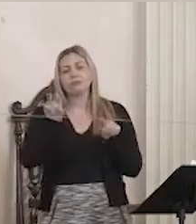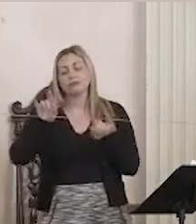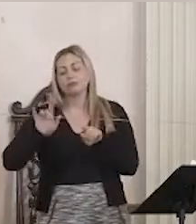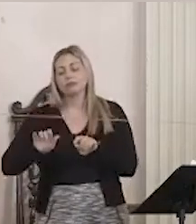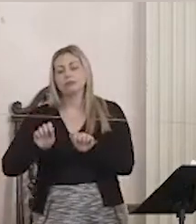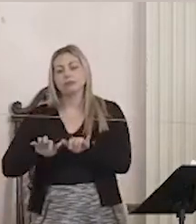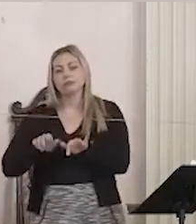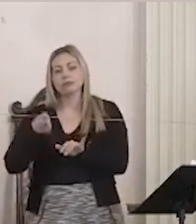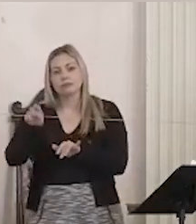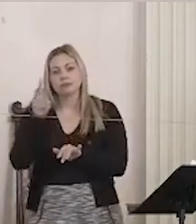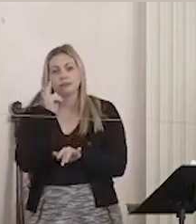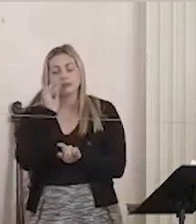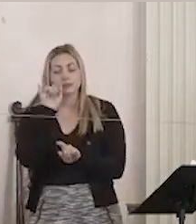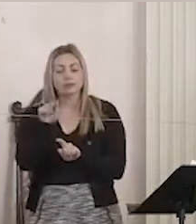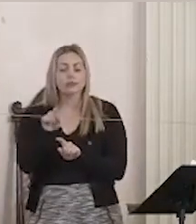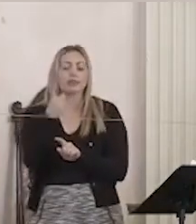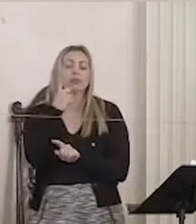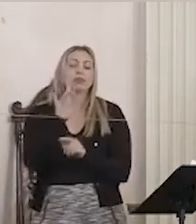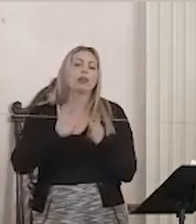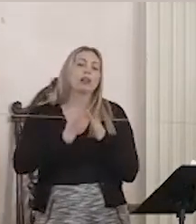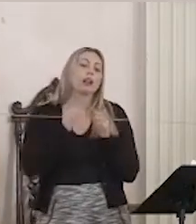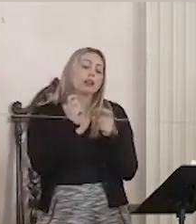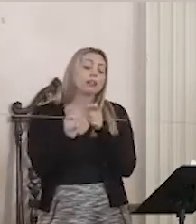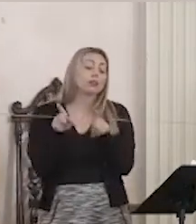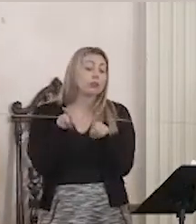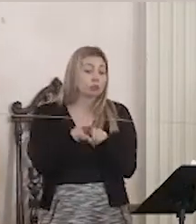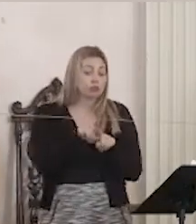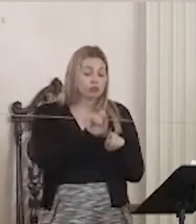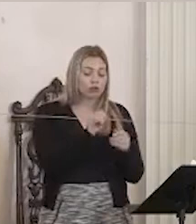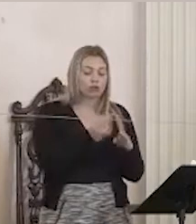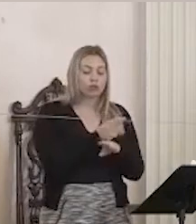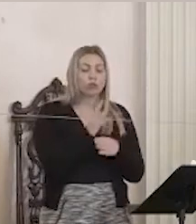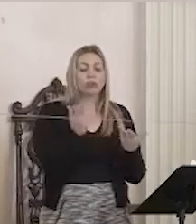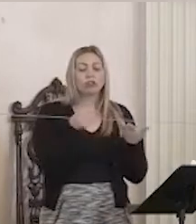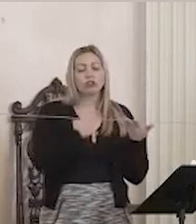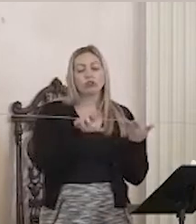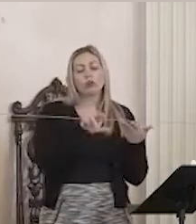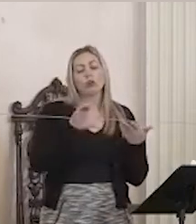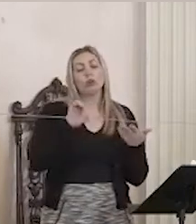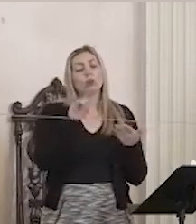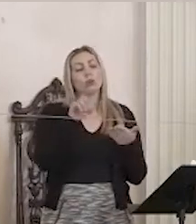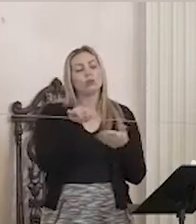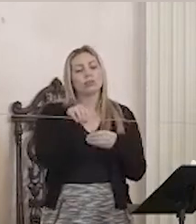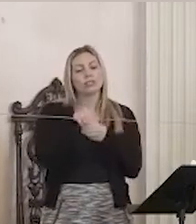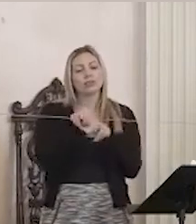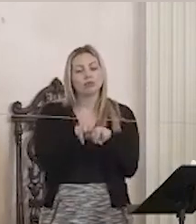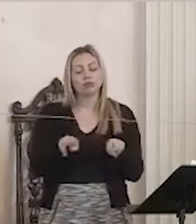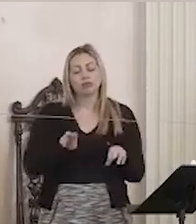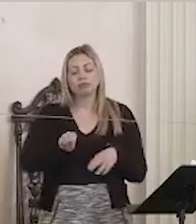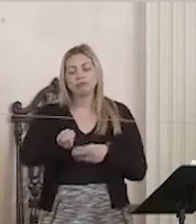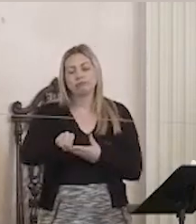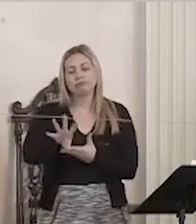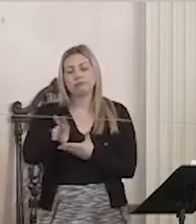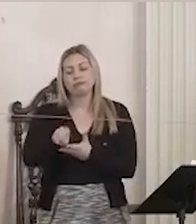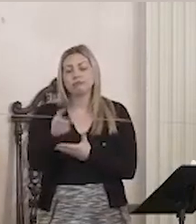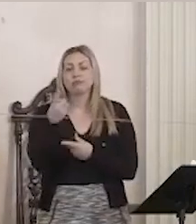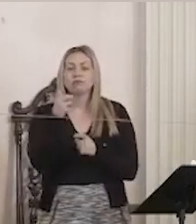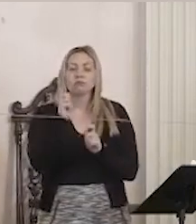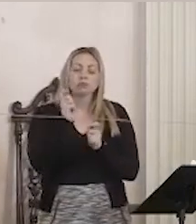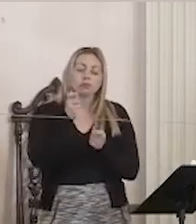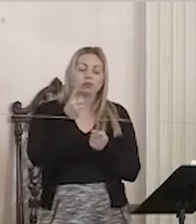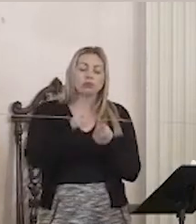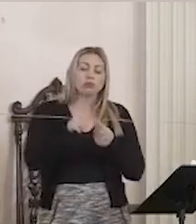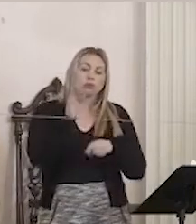All Souls online giving, or you can go to the QR code found in the pews directly in front of you to donate to the